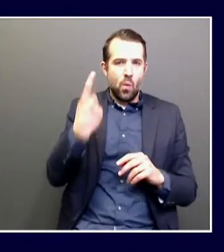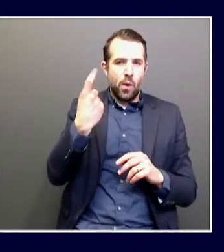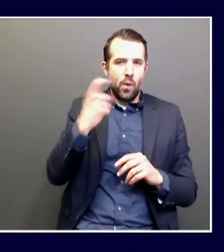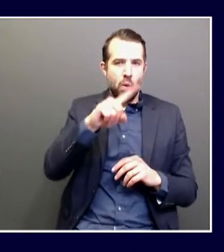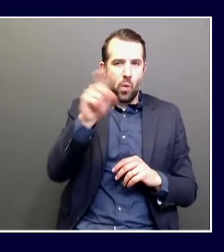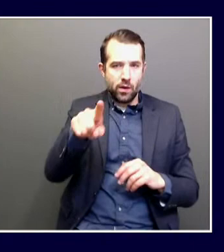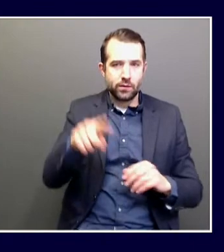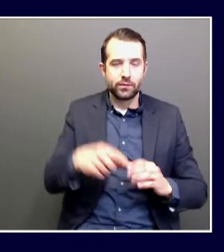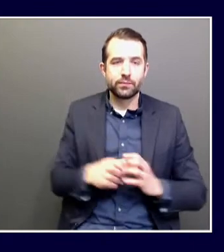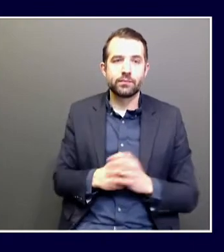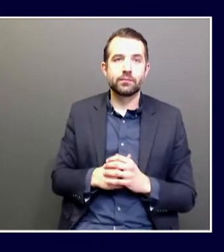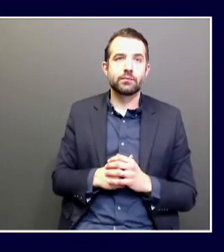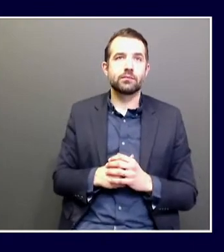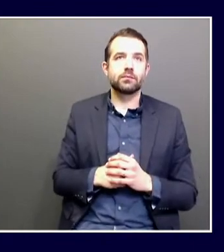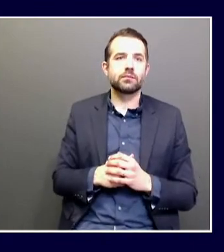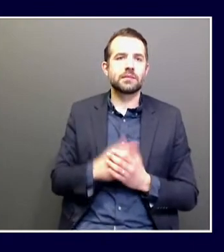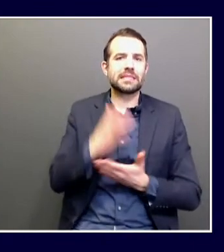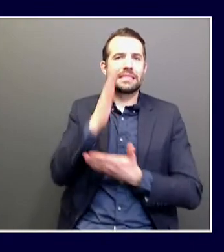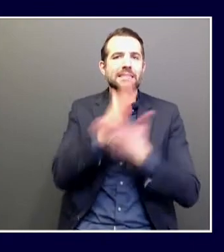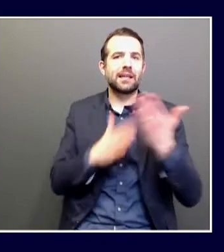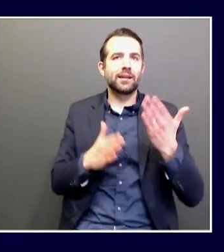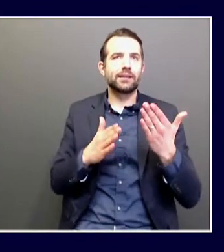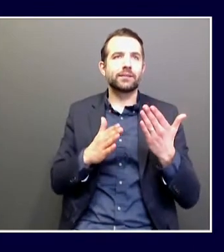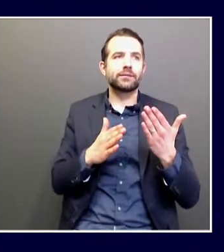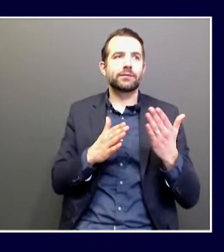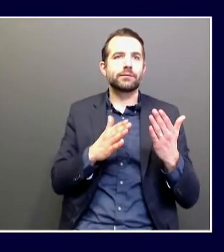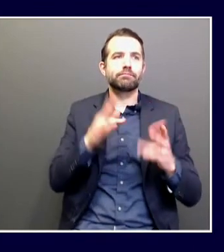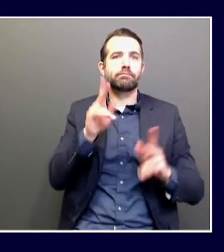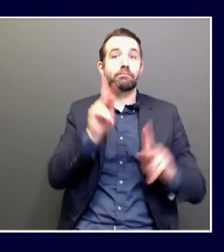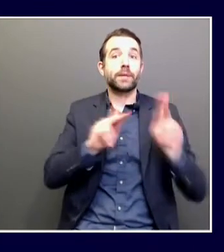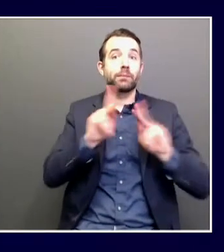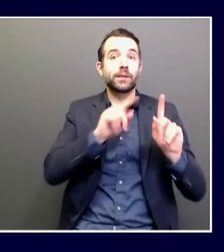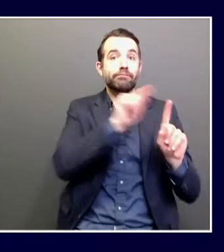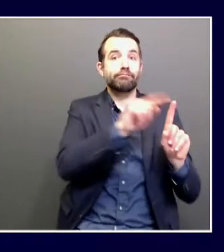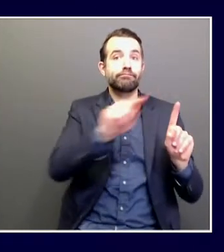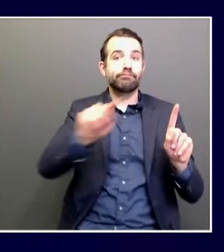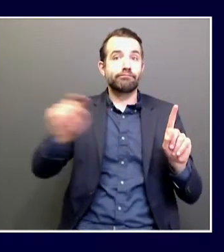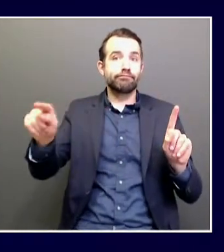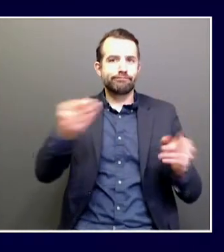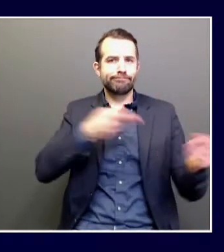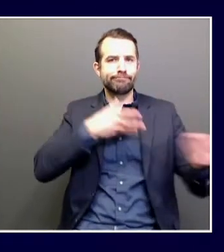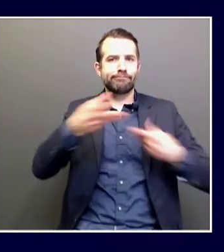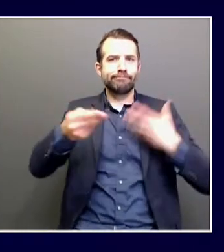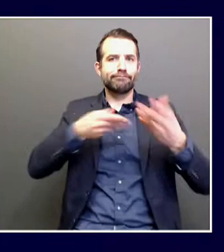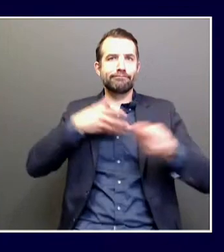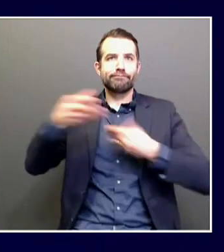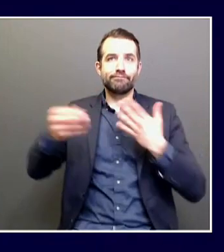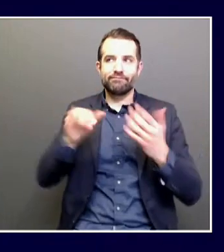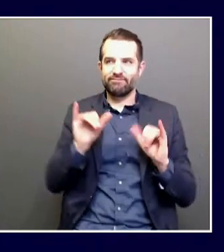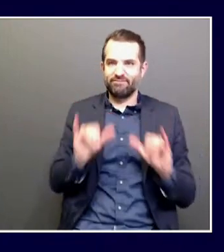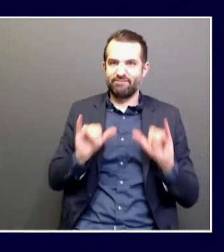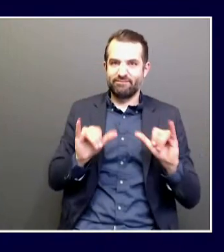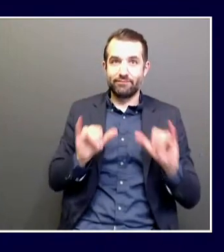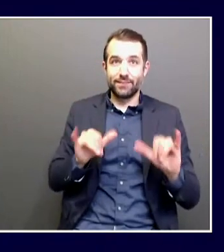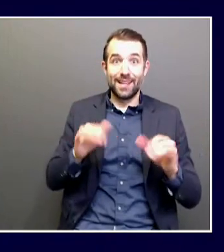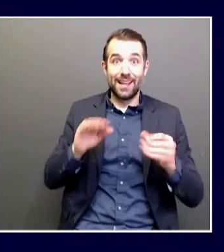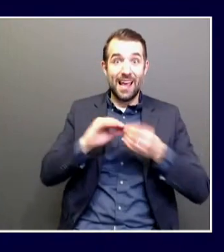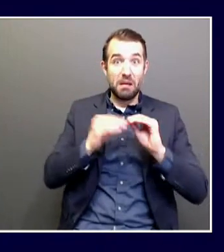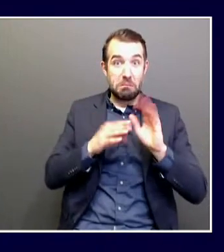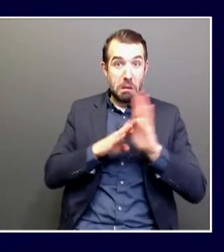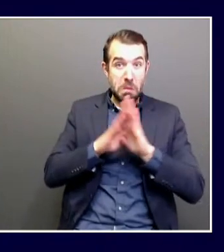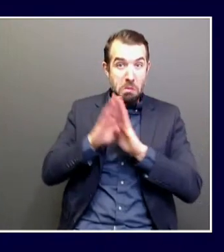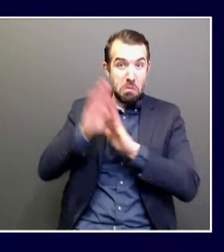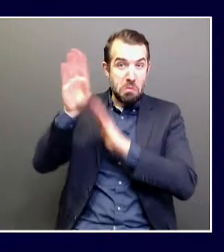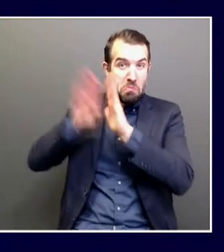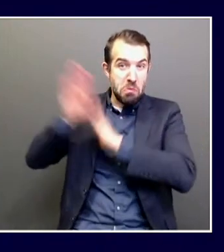some sources have said that while cases are surging in many places right now, it's possible that 6